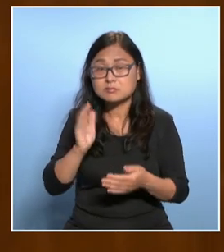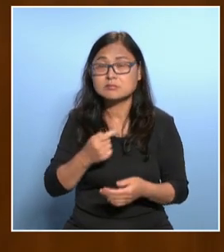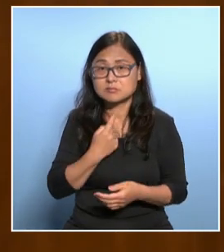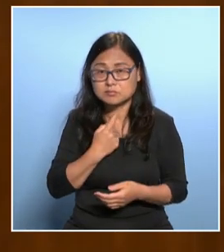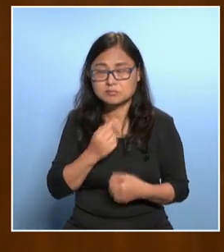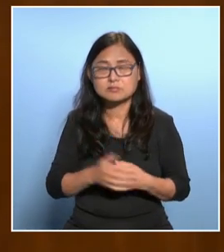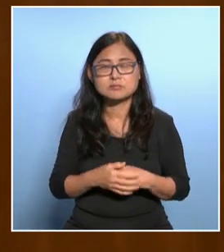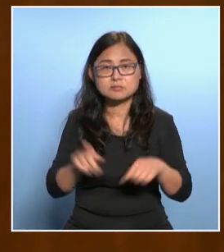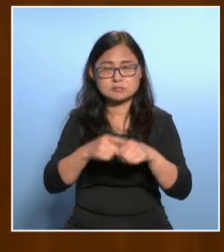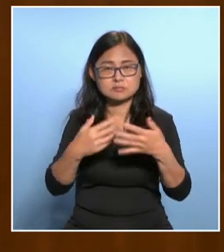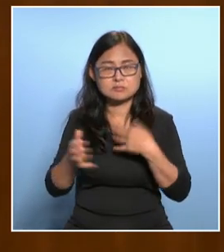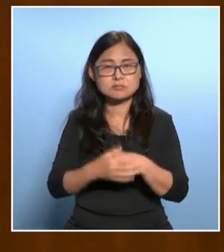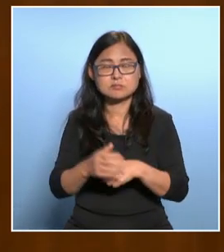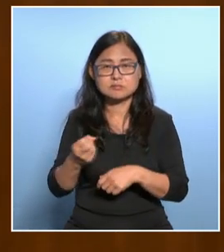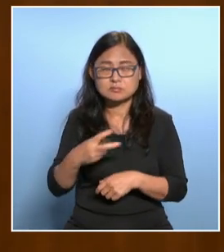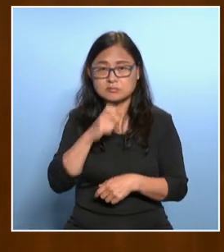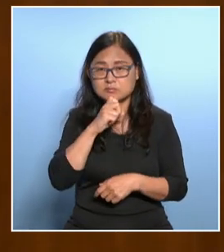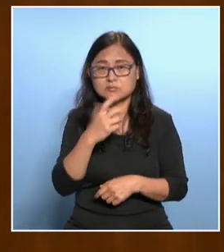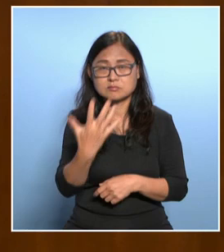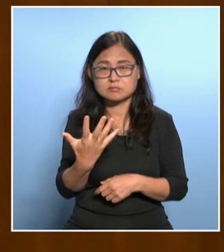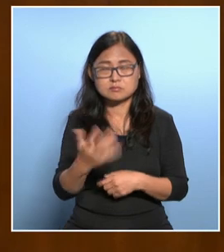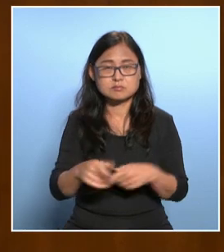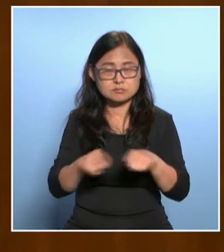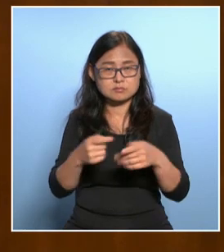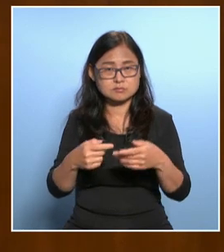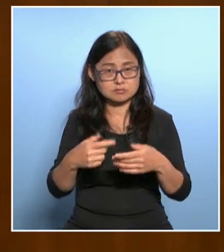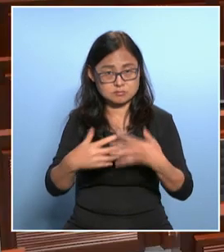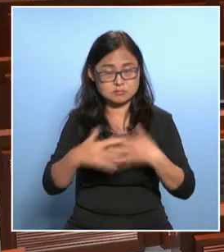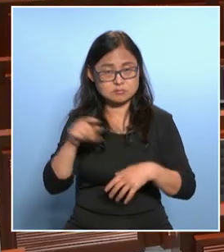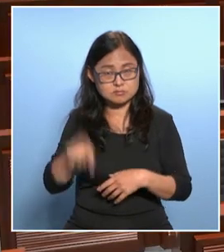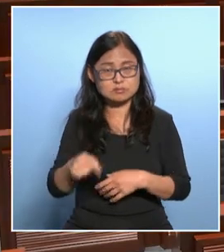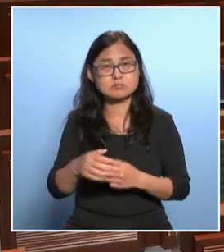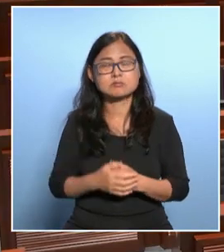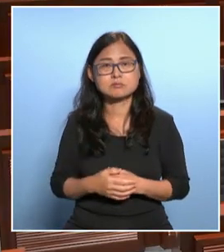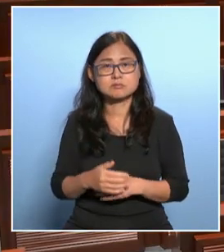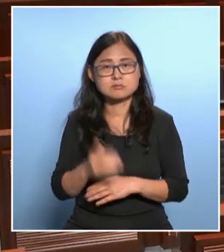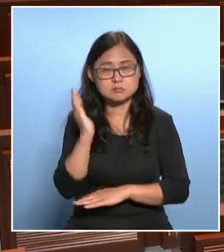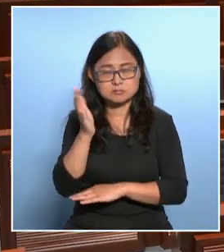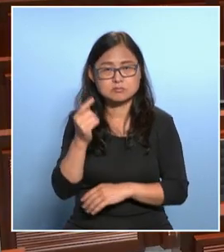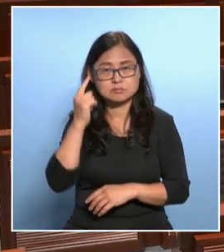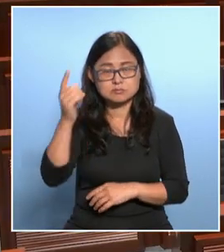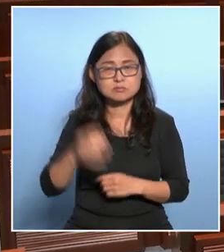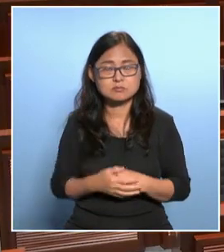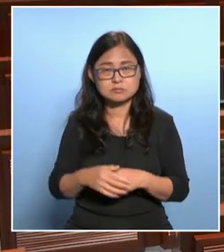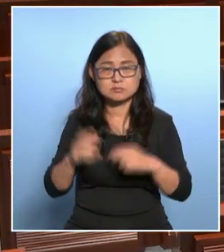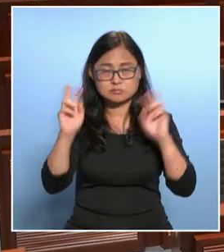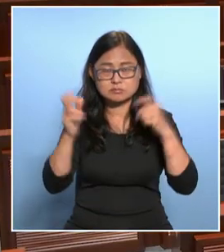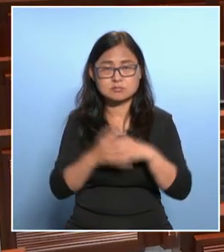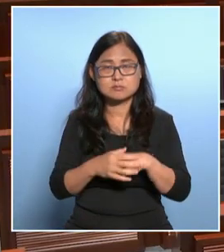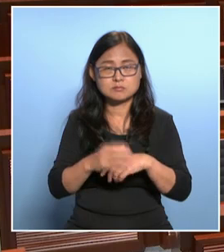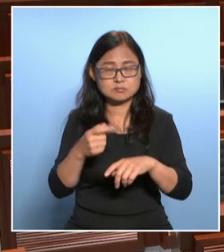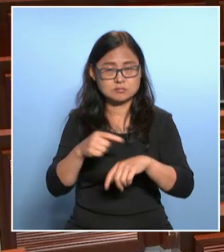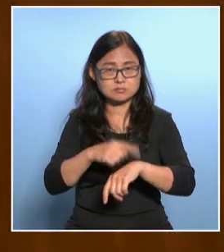HA doctors will sign AMDs, right, to answer your question. Well, members, we still have 5 members wishing